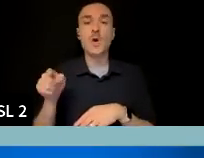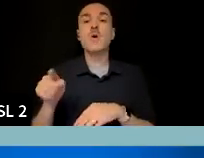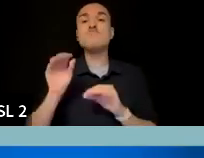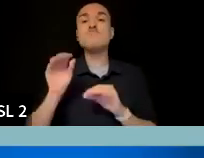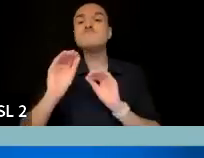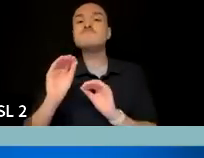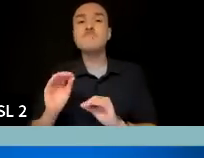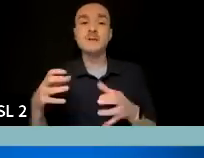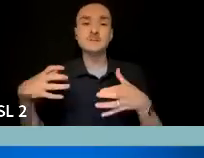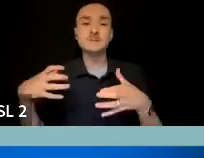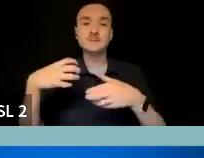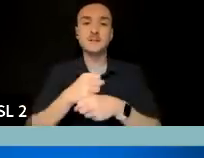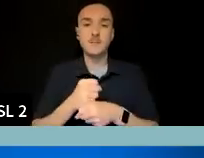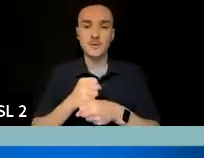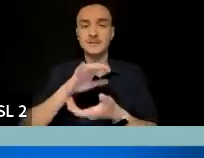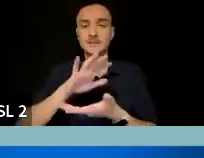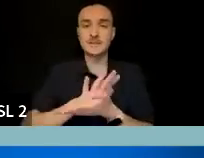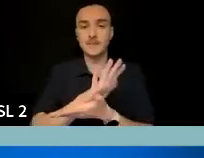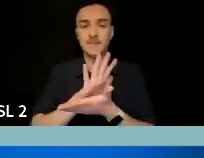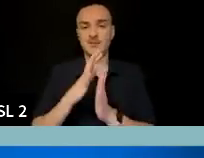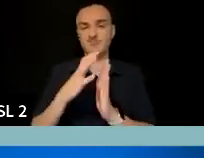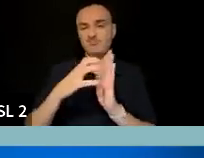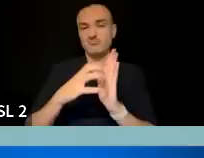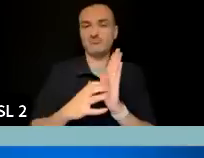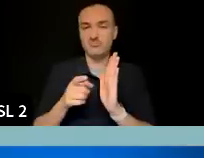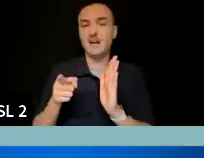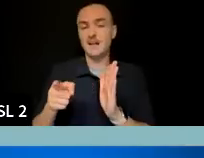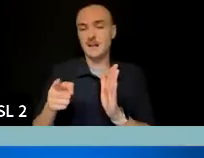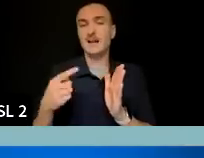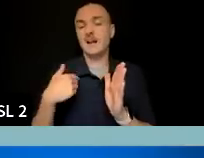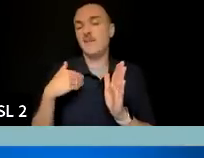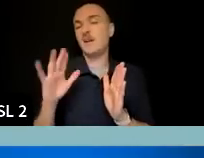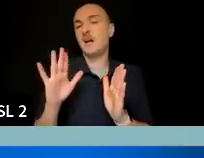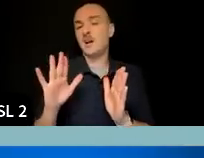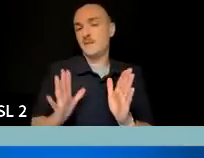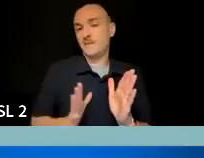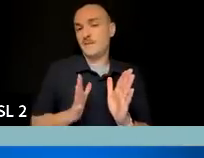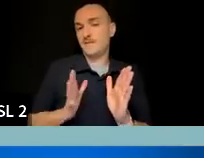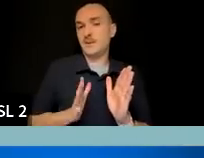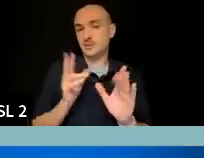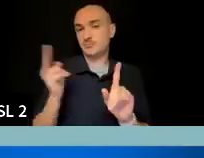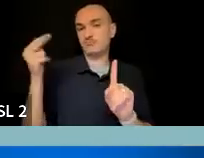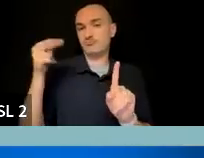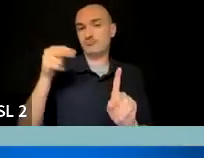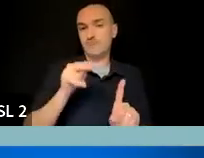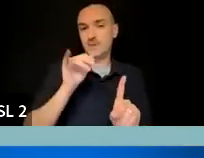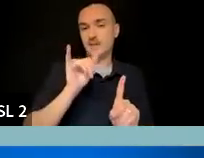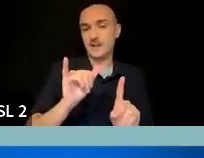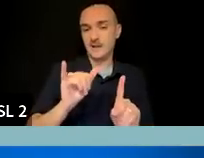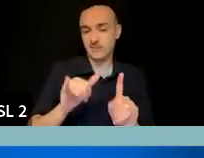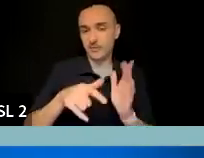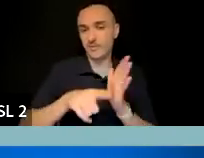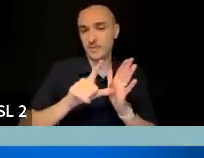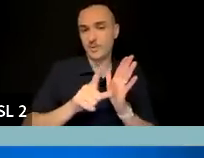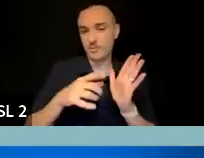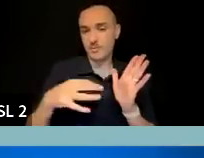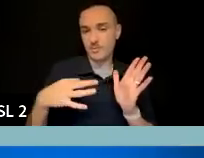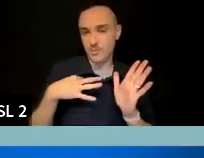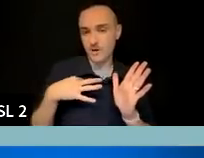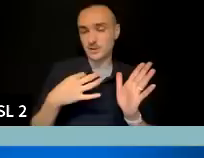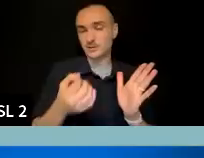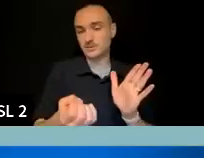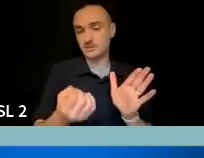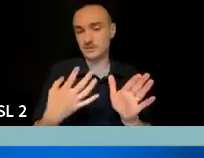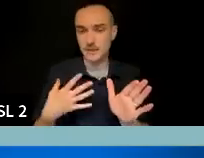official outcome of that review. This is available within about a month. Now, this is an oversimplification of the peer